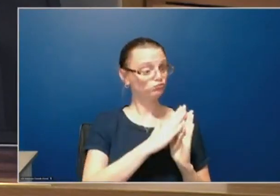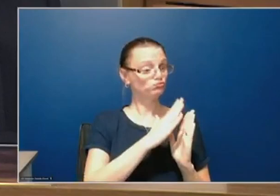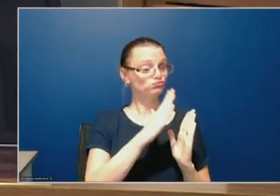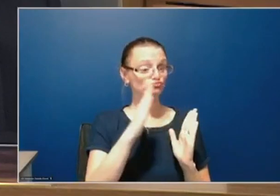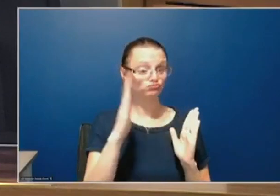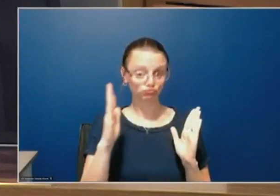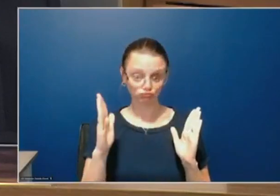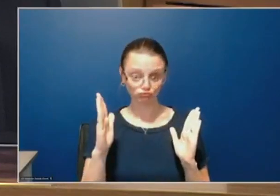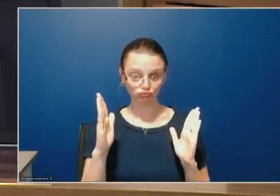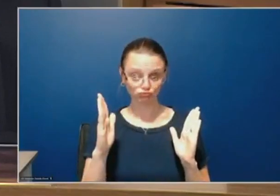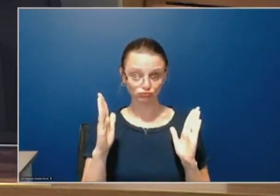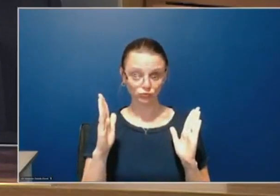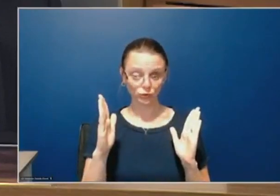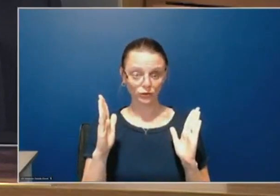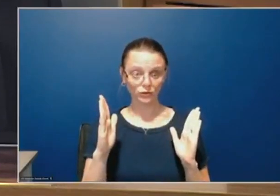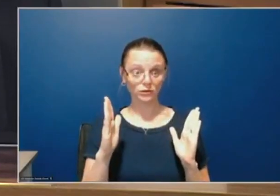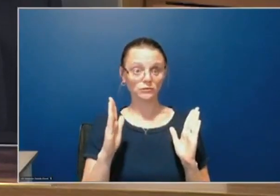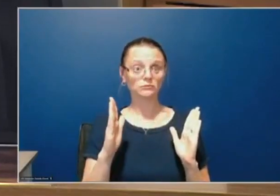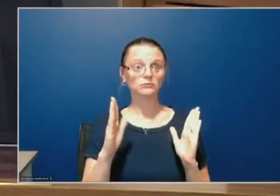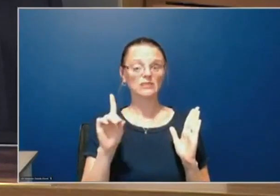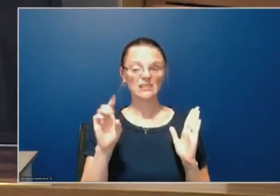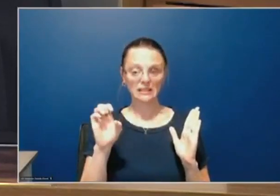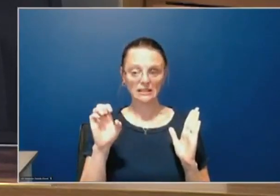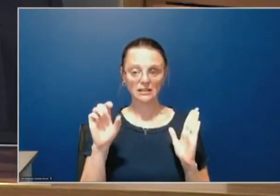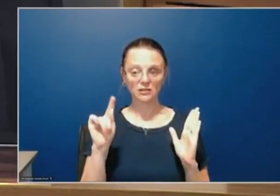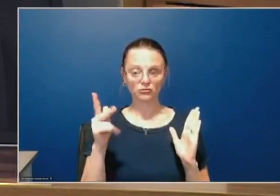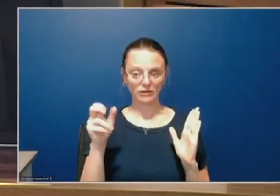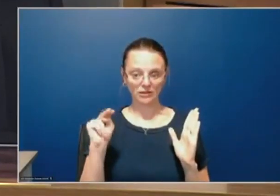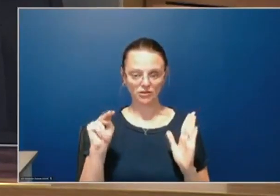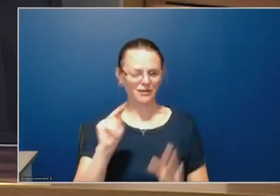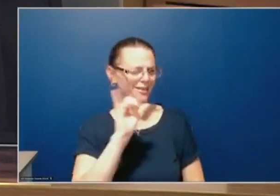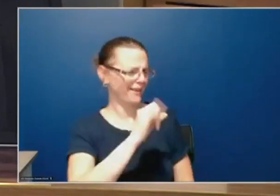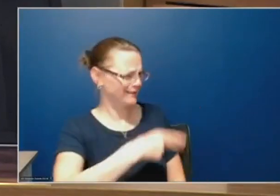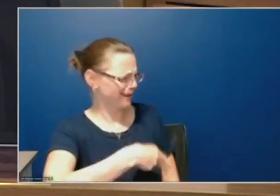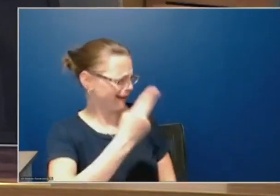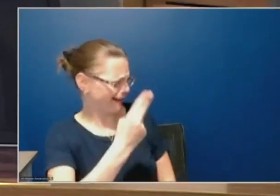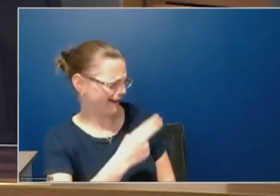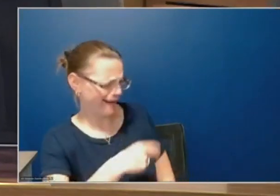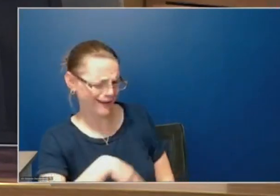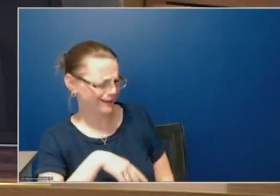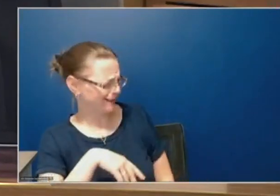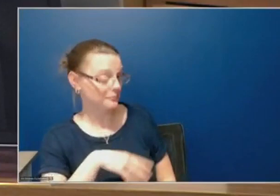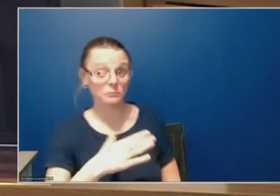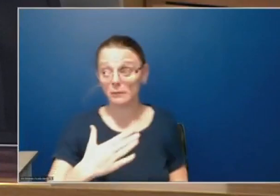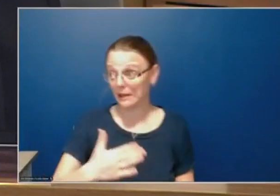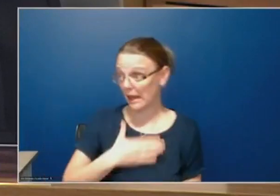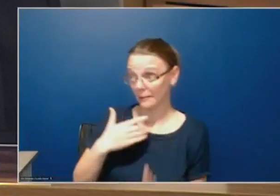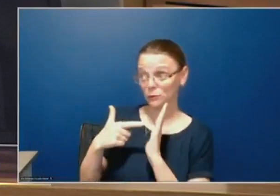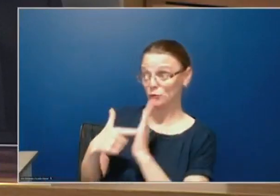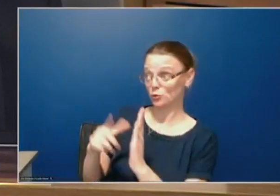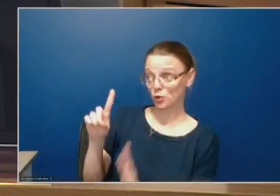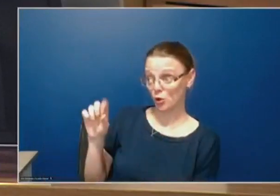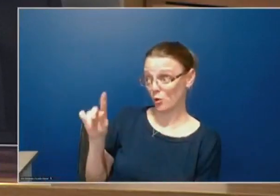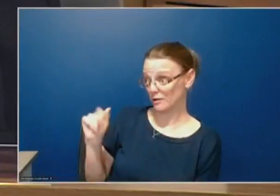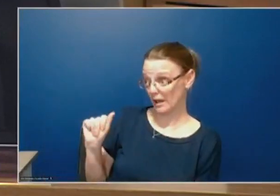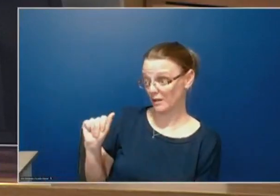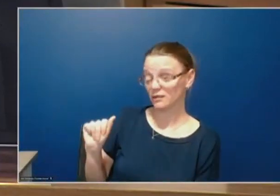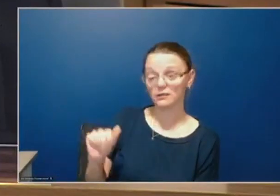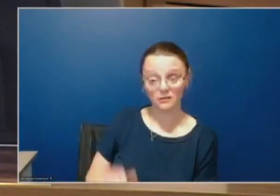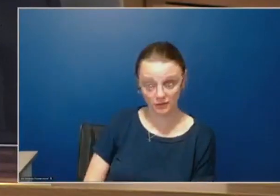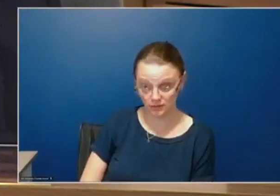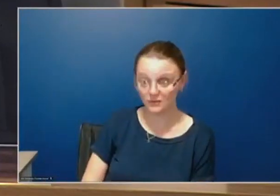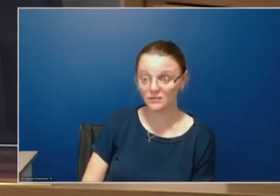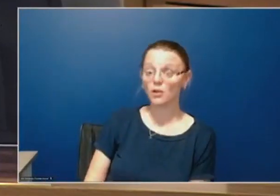will detransition. I think that's very high, Representative. Now, That's not the I'd be data happy to that I- share the data with you. All right. That is the